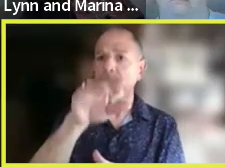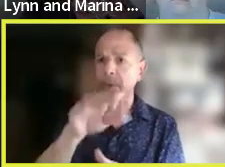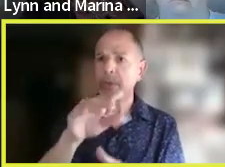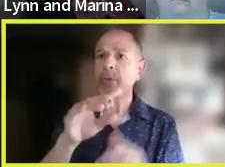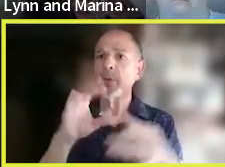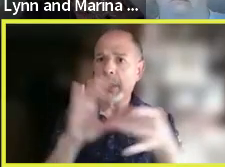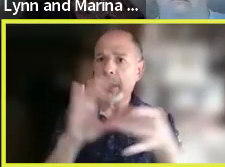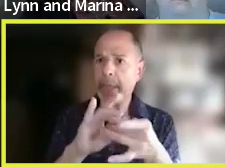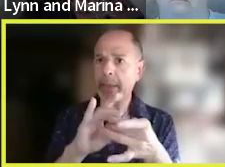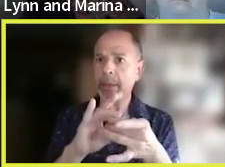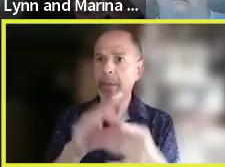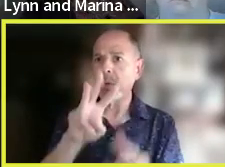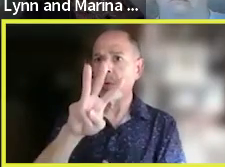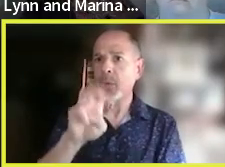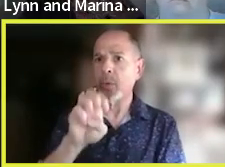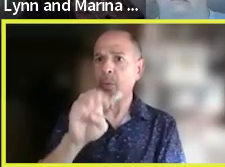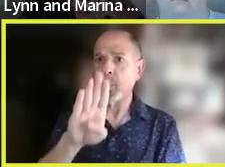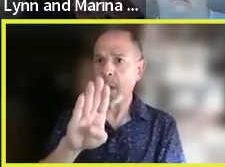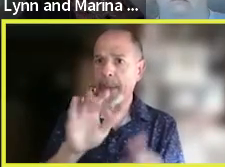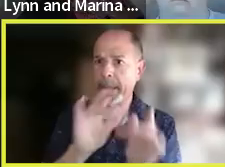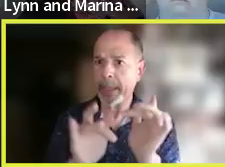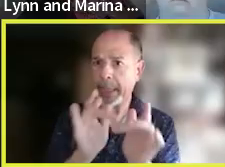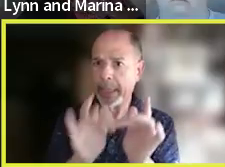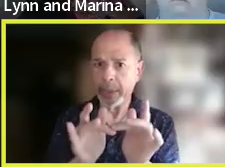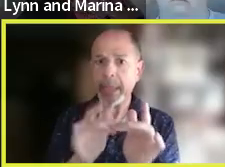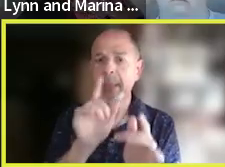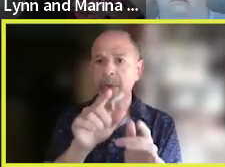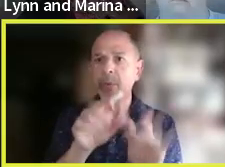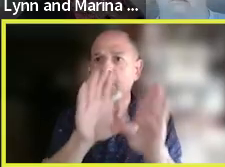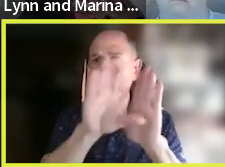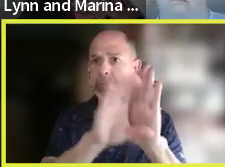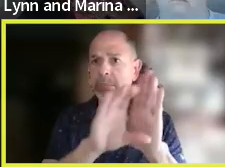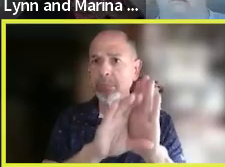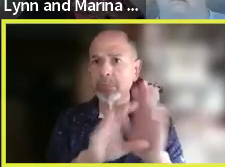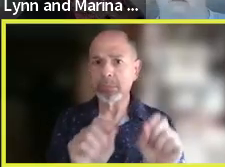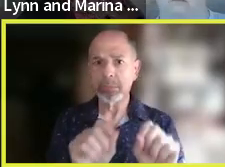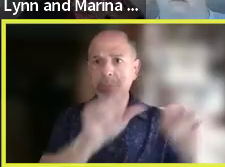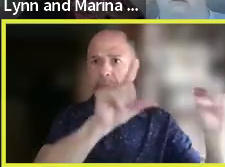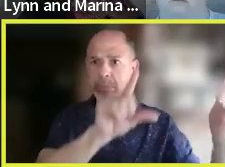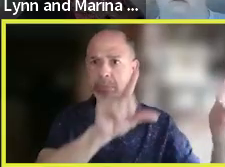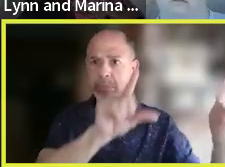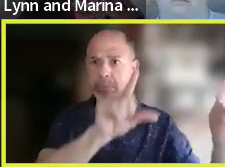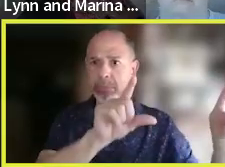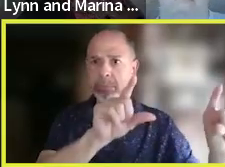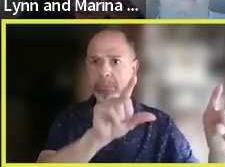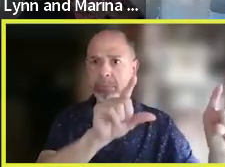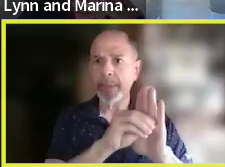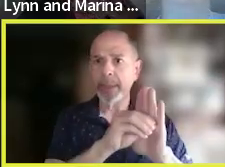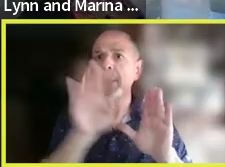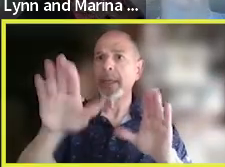chat, because I don't know that it was in the PowerPoint itself, but